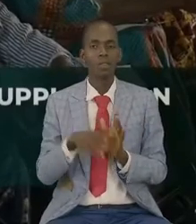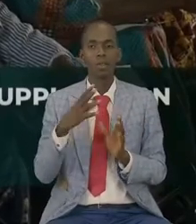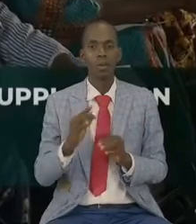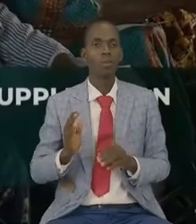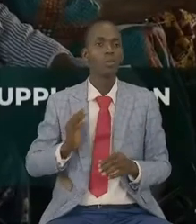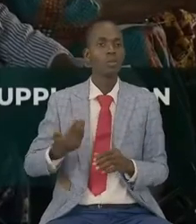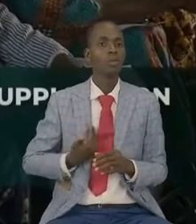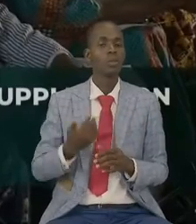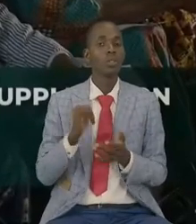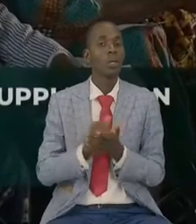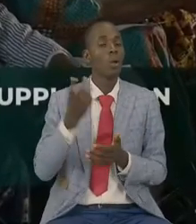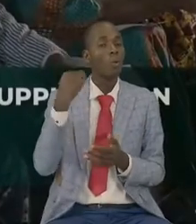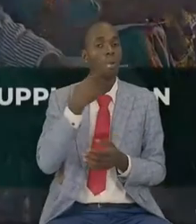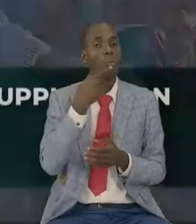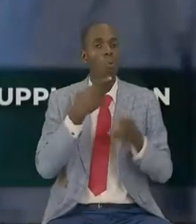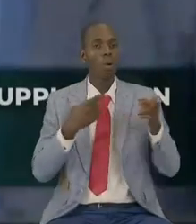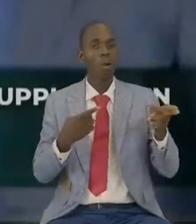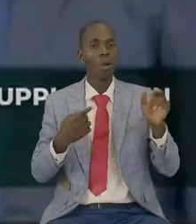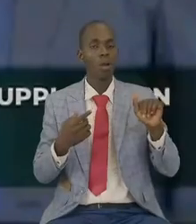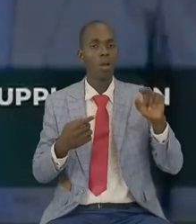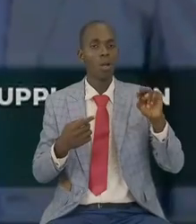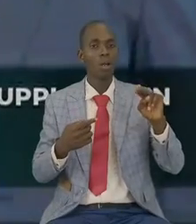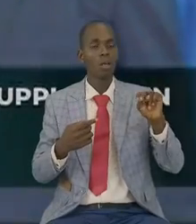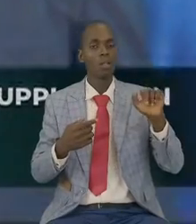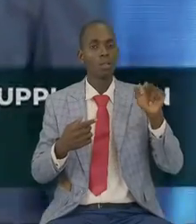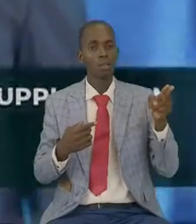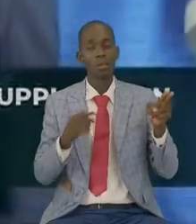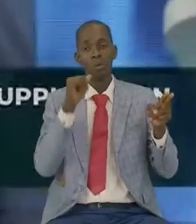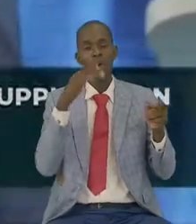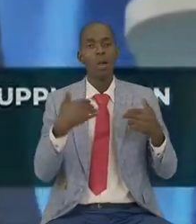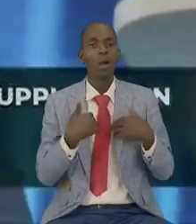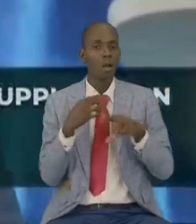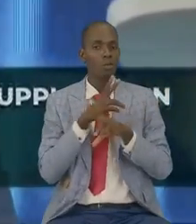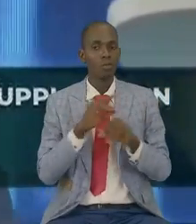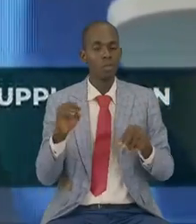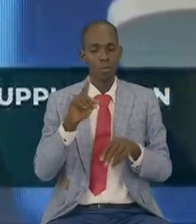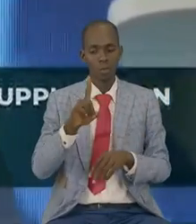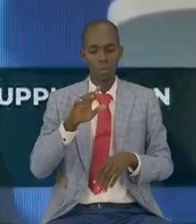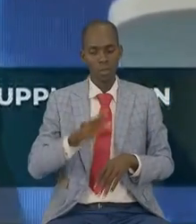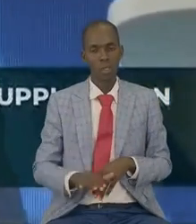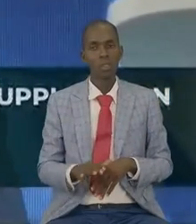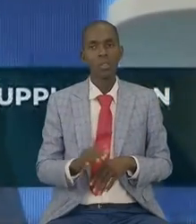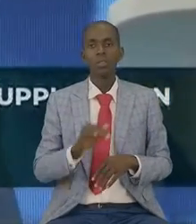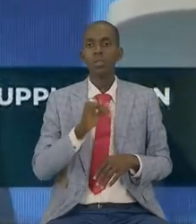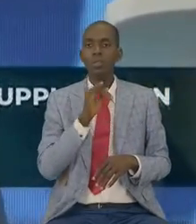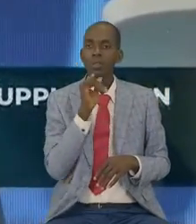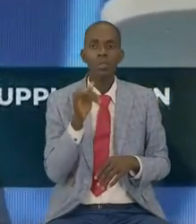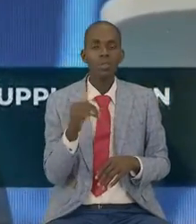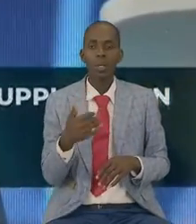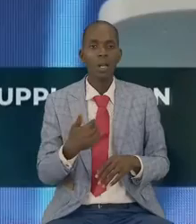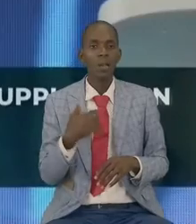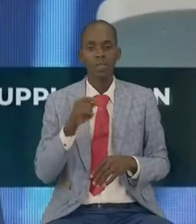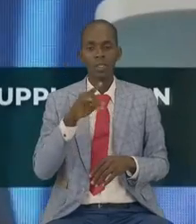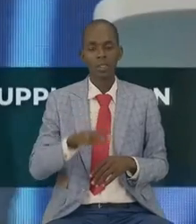That's Anna. She had no child, not even to say to have a child who is going to